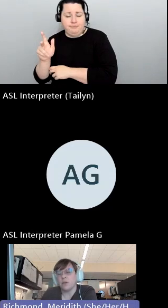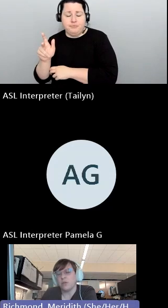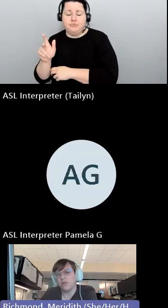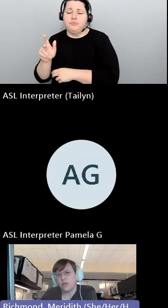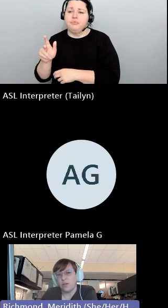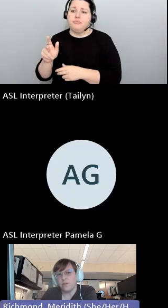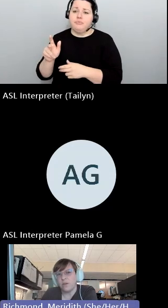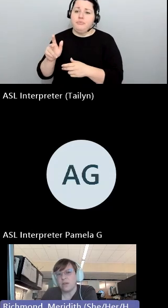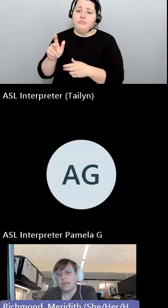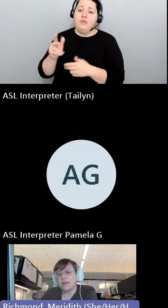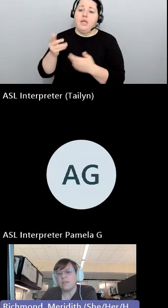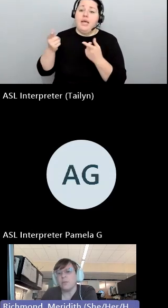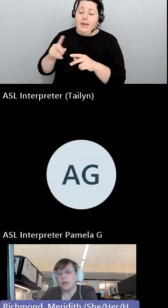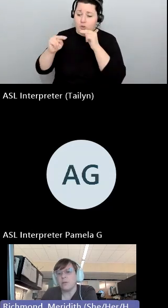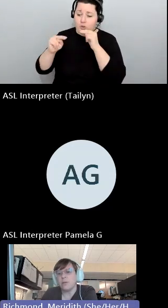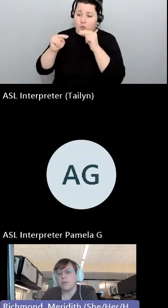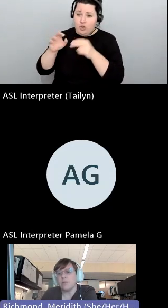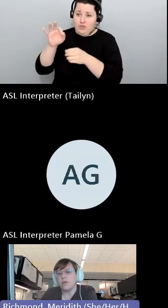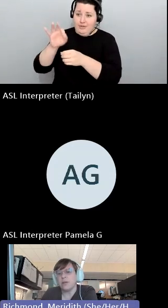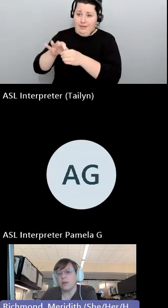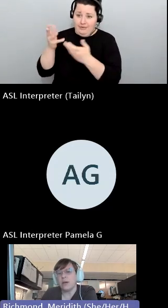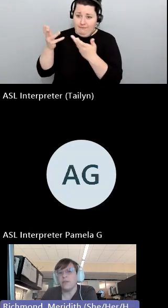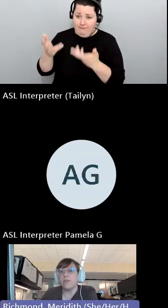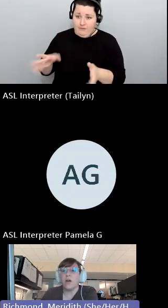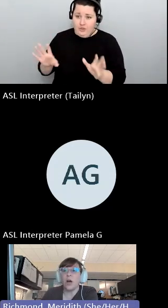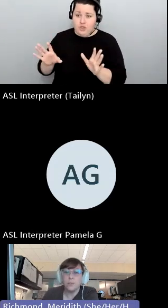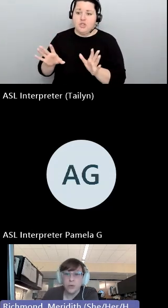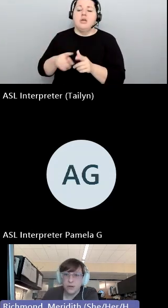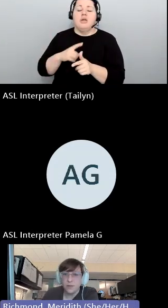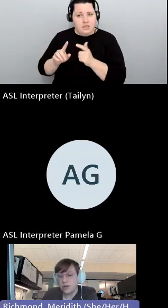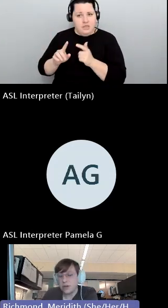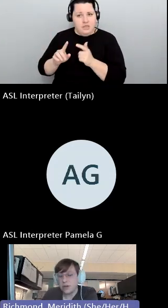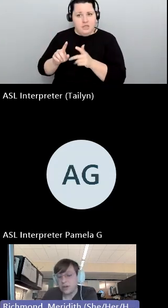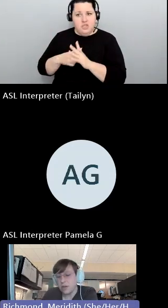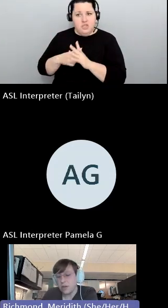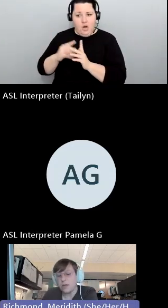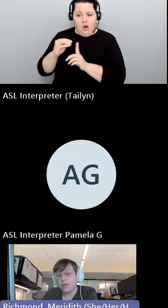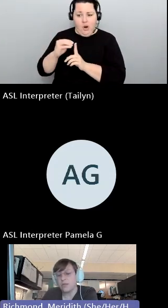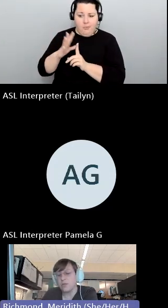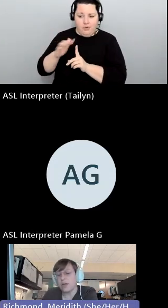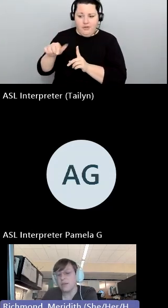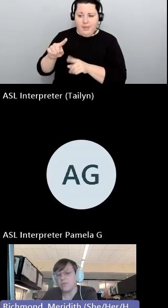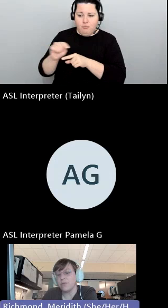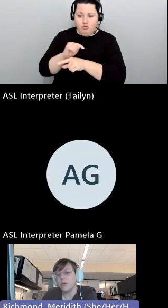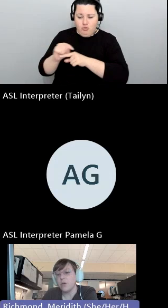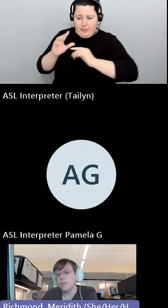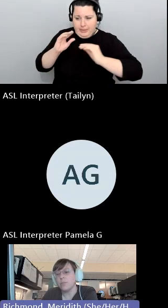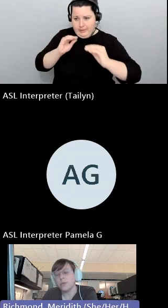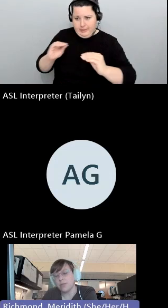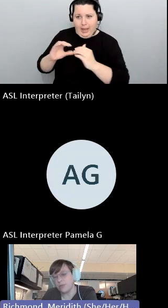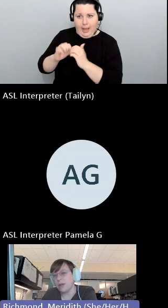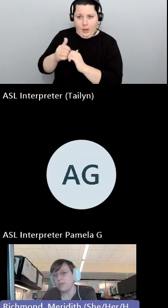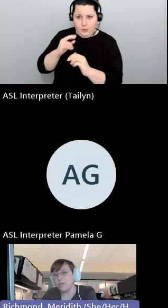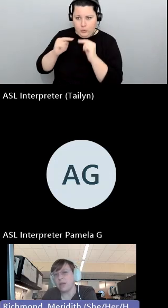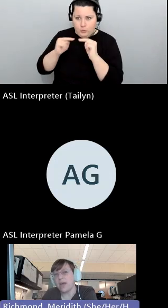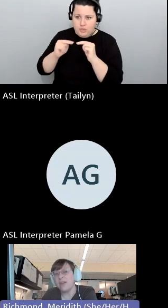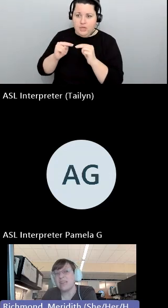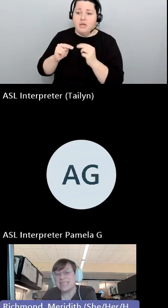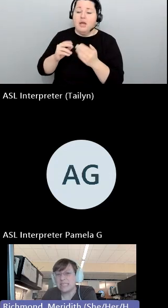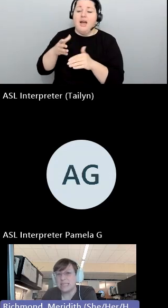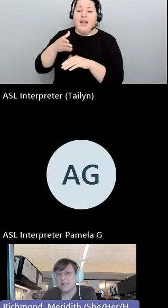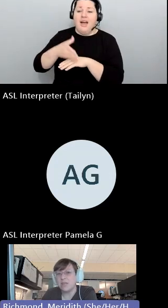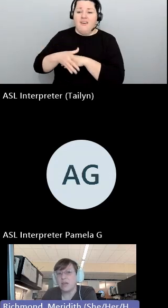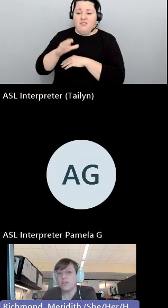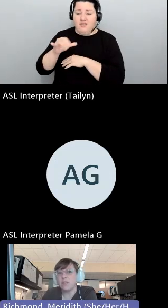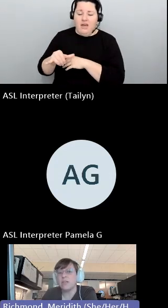once the negotiators are elected, we're going to be starting a process of onboarding them, training them, and kind of pretty soon after that